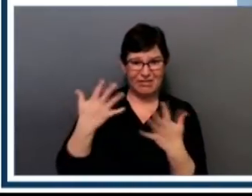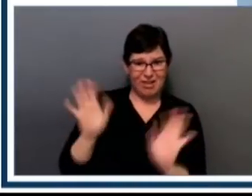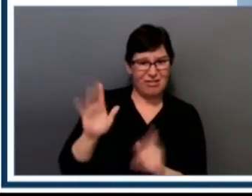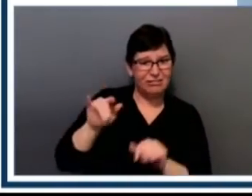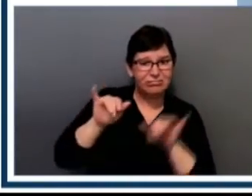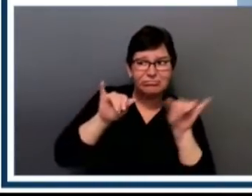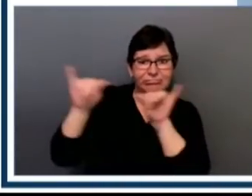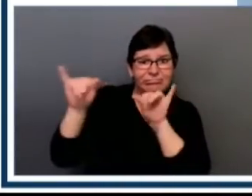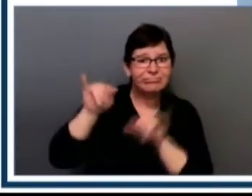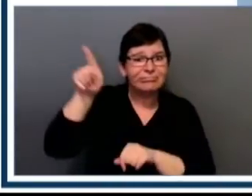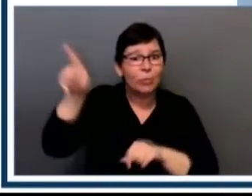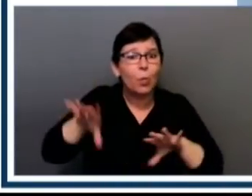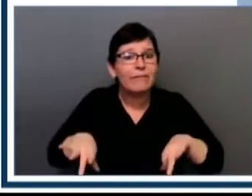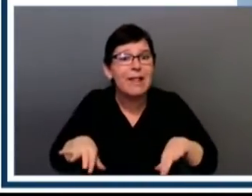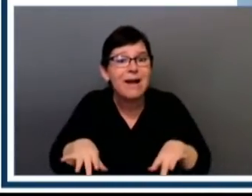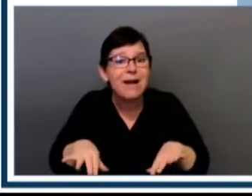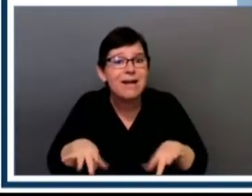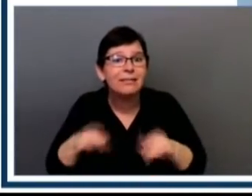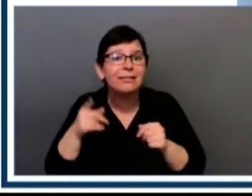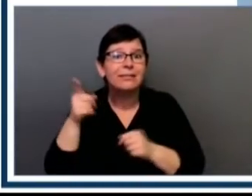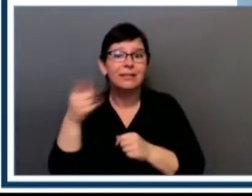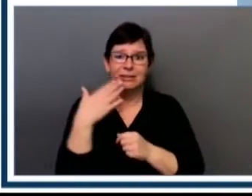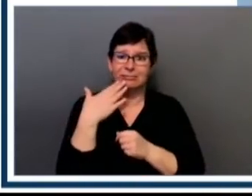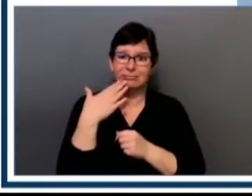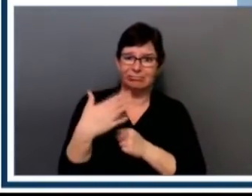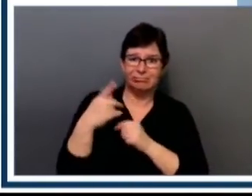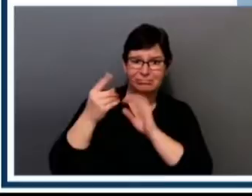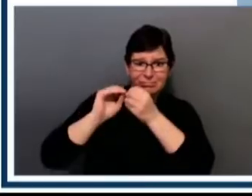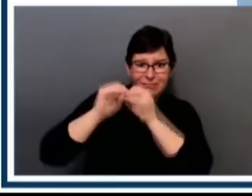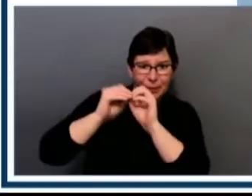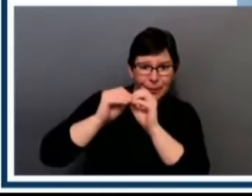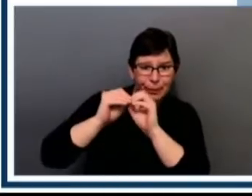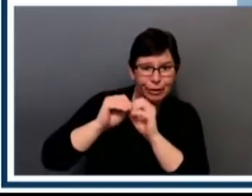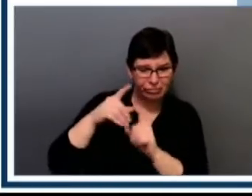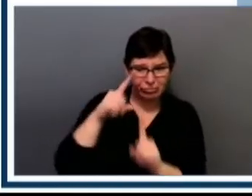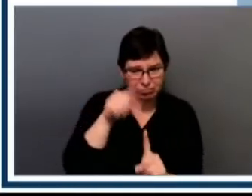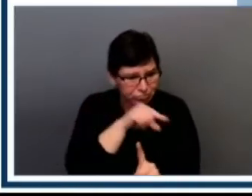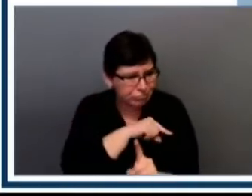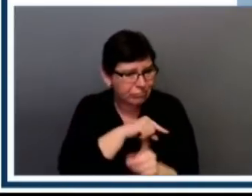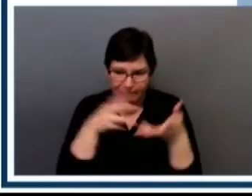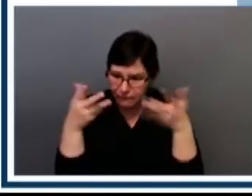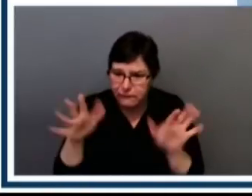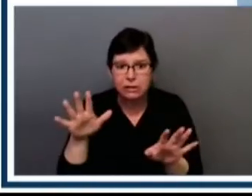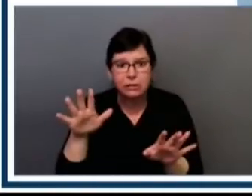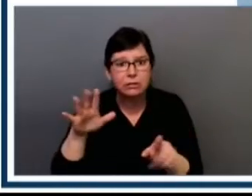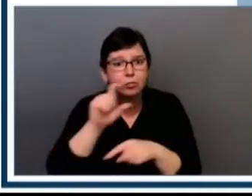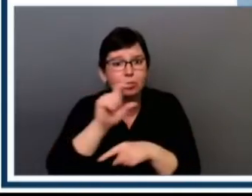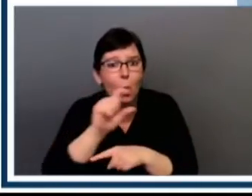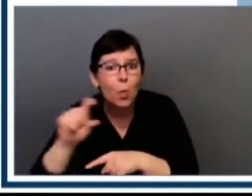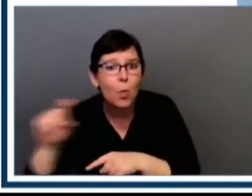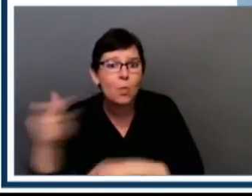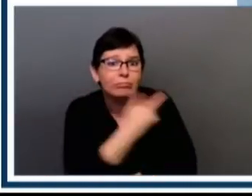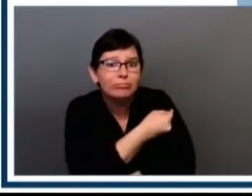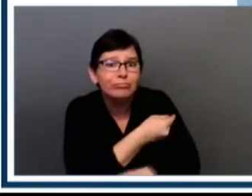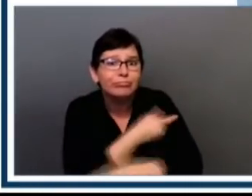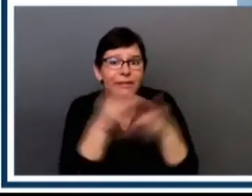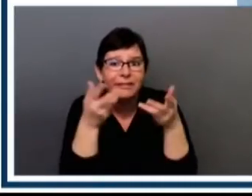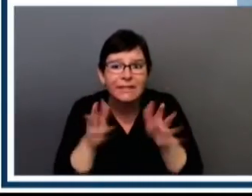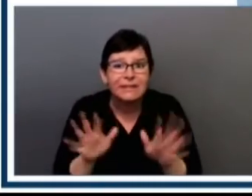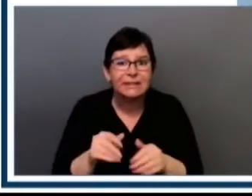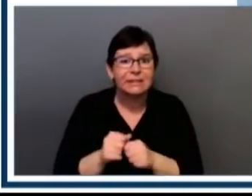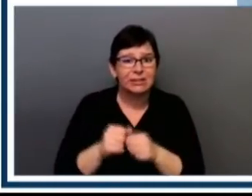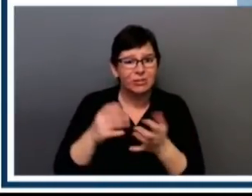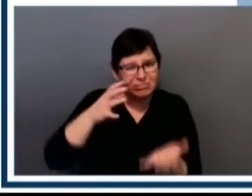have had an opportunity to get their full series as well. Our level of immunity, both from vaccine and recovery from recent